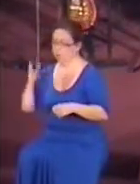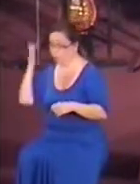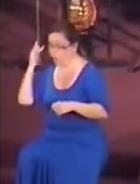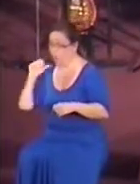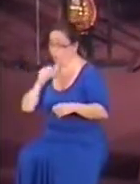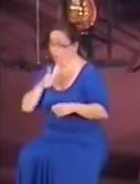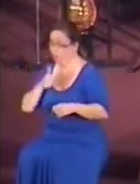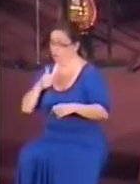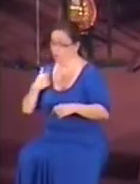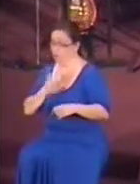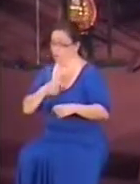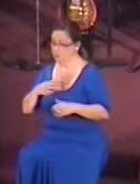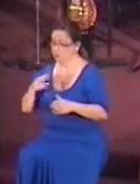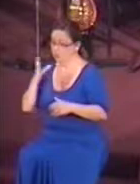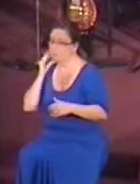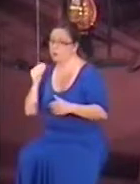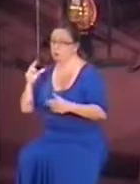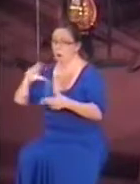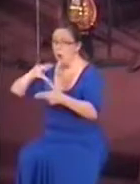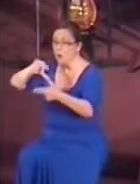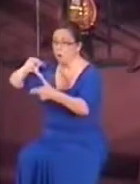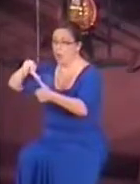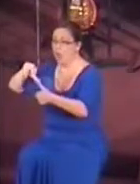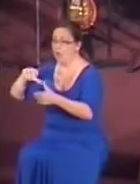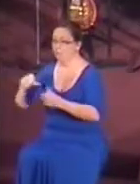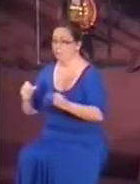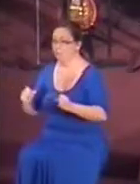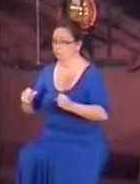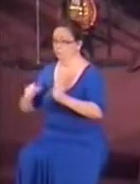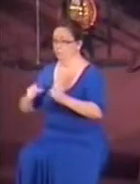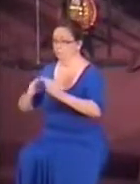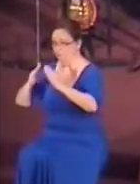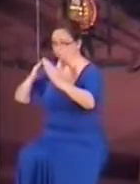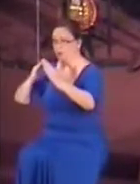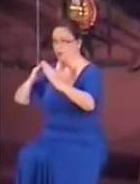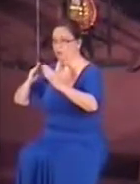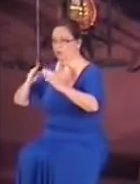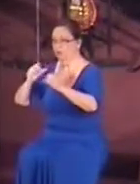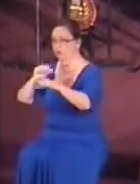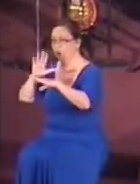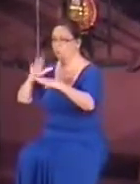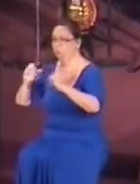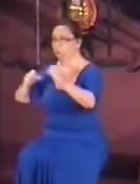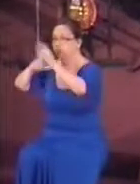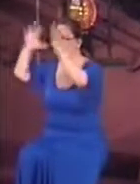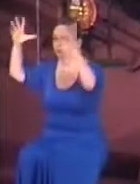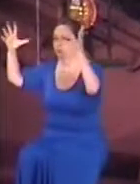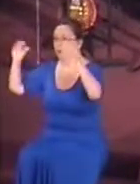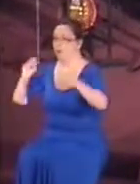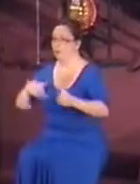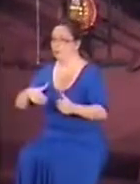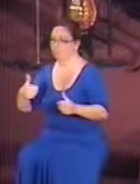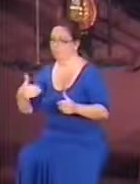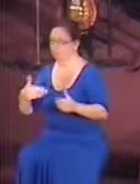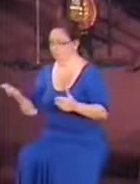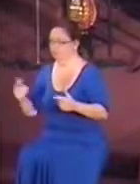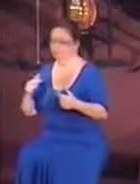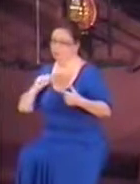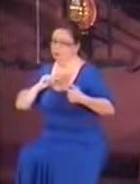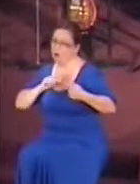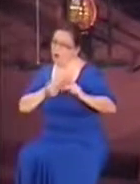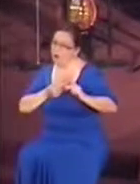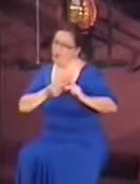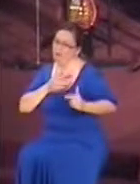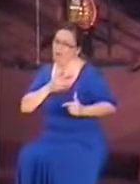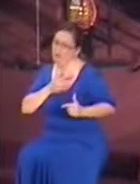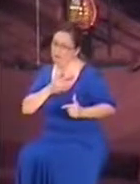seen, like hurricanes and volcanoes and murder and just things that just really break our heart? That cause us suffering.